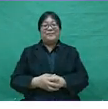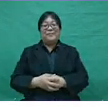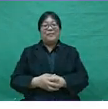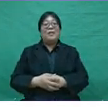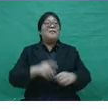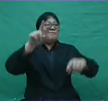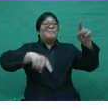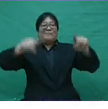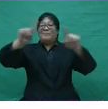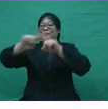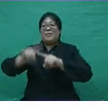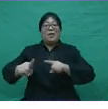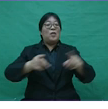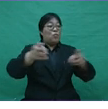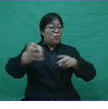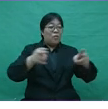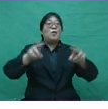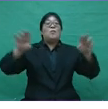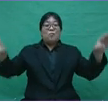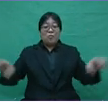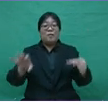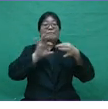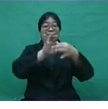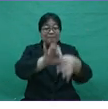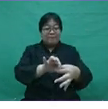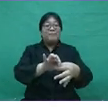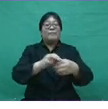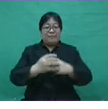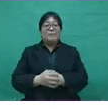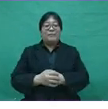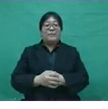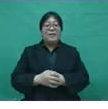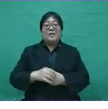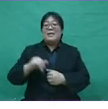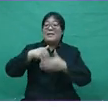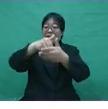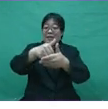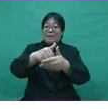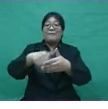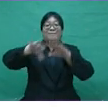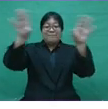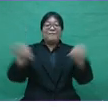various initiatives implemented together with the hiring incentive, a total of